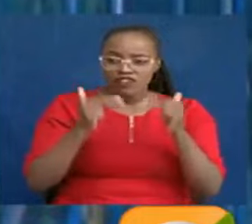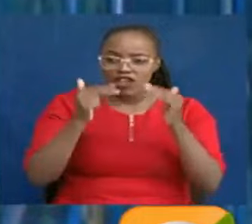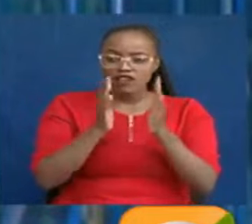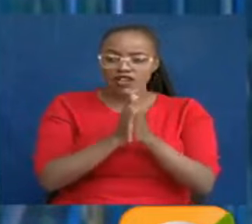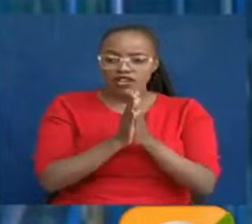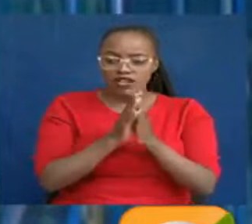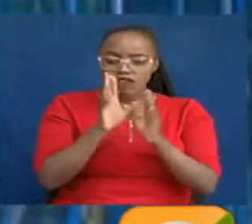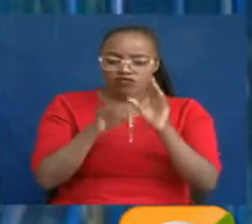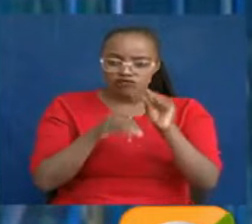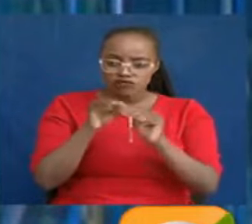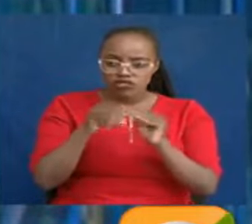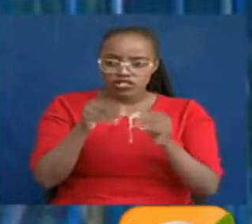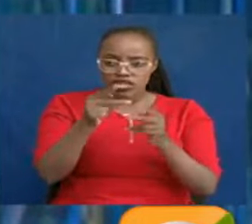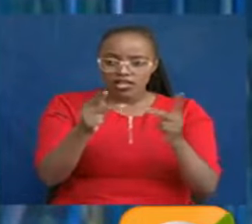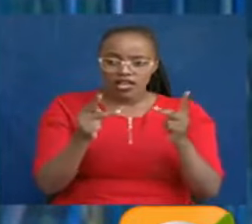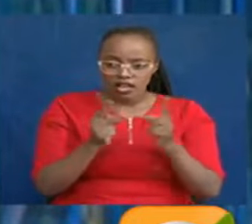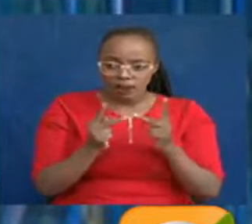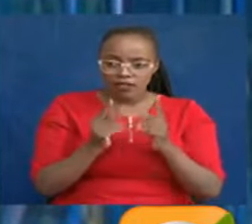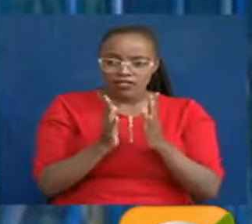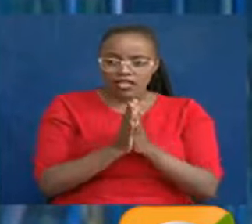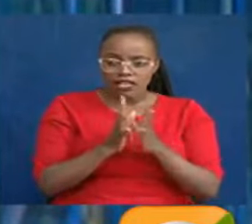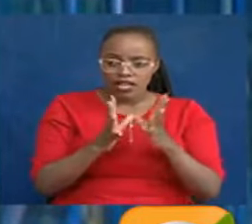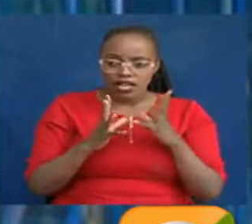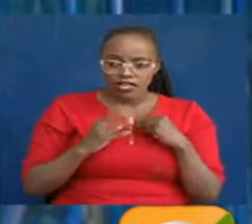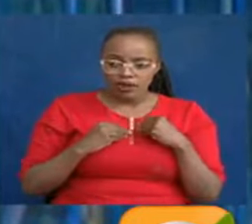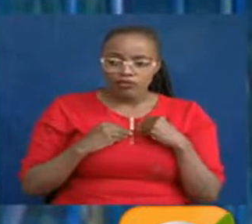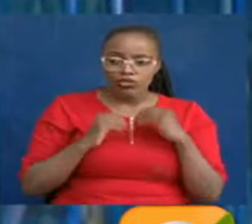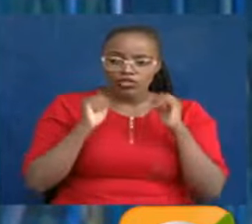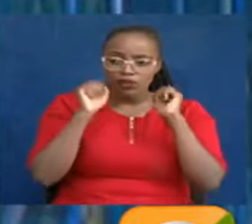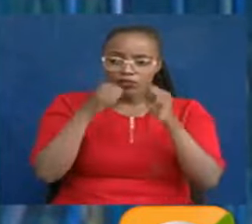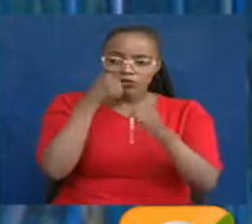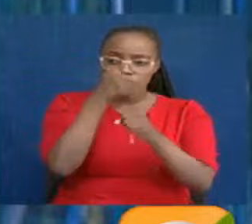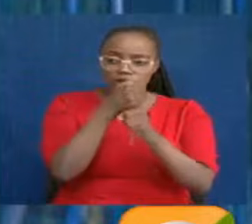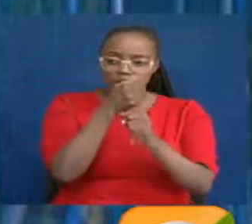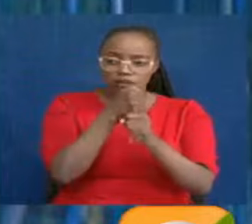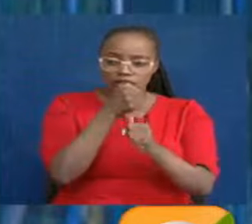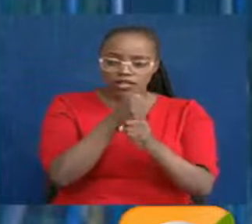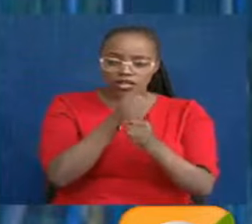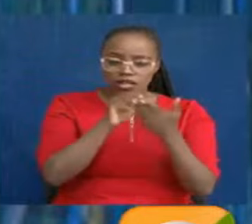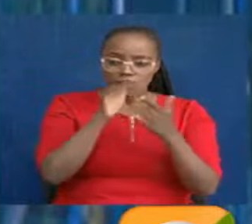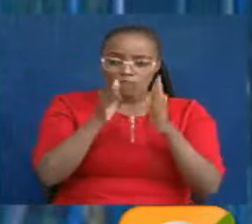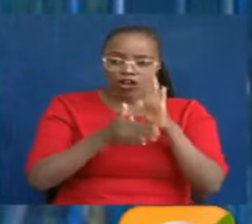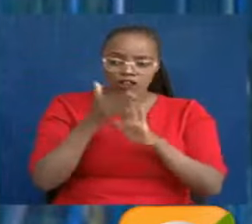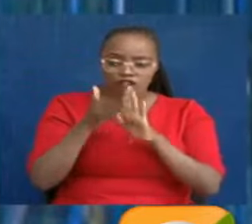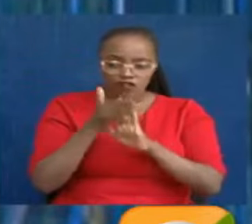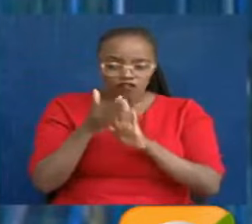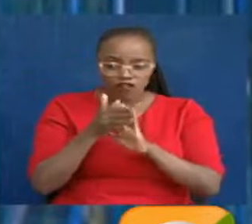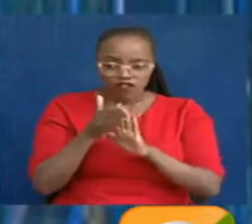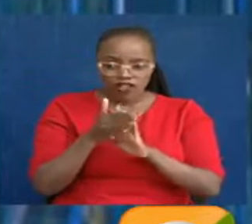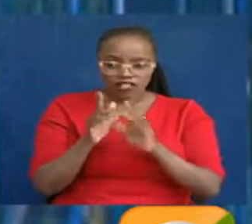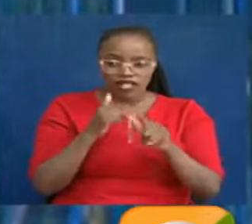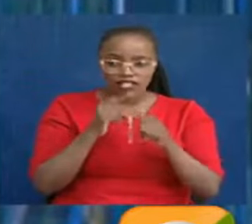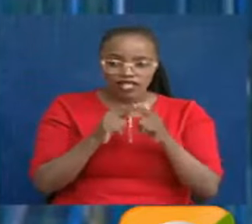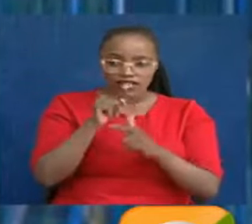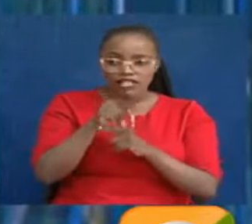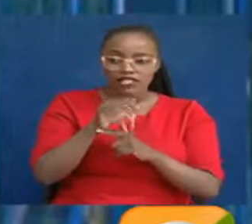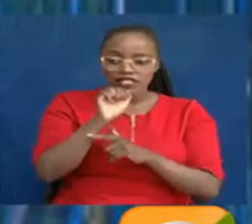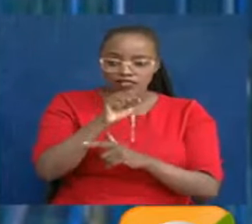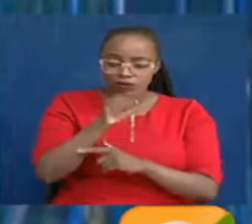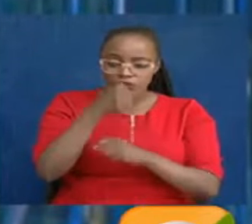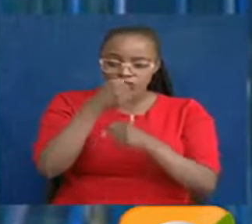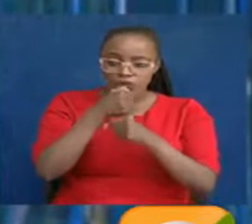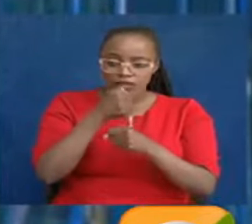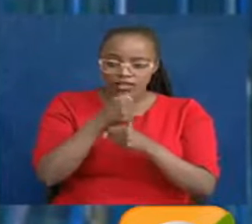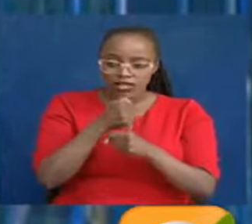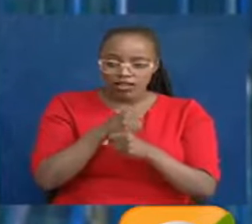place to make sure that the adoption can be done in a more faster and orderly manner. And third one is local ecosystem.